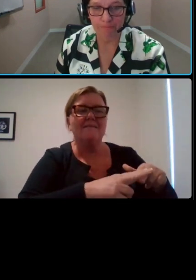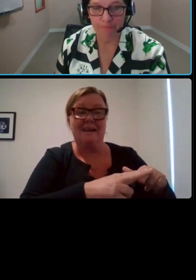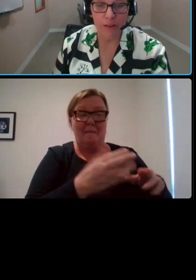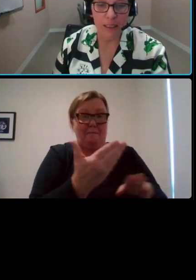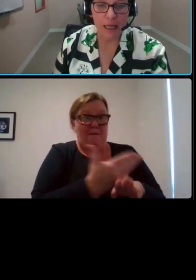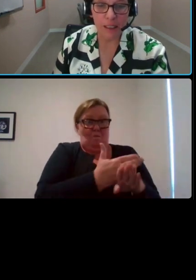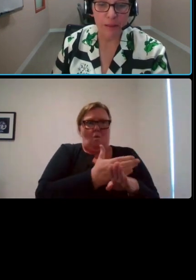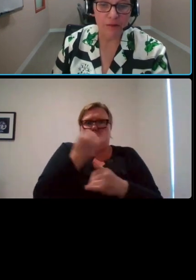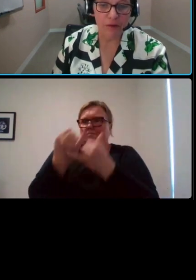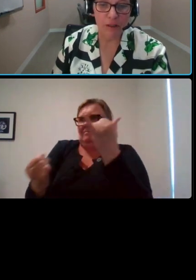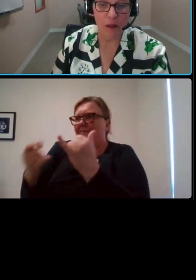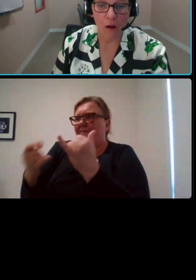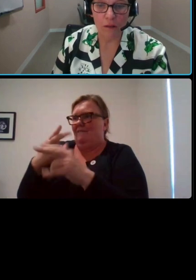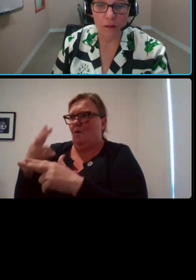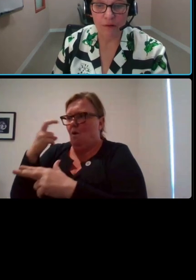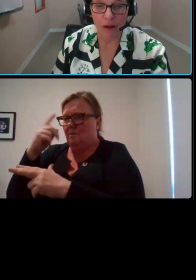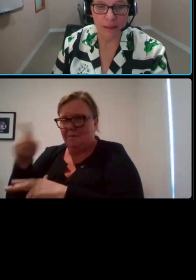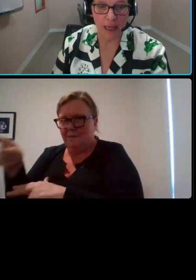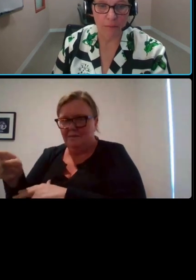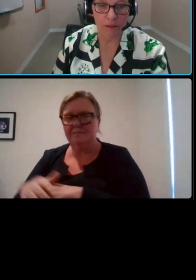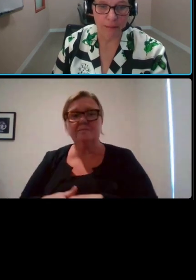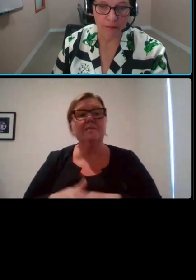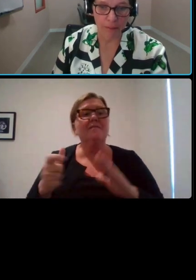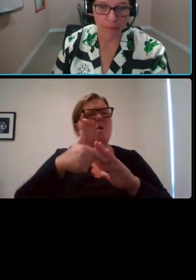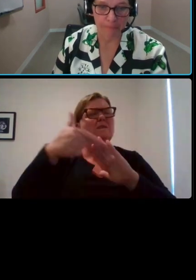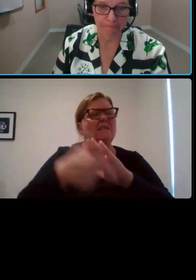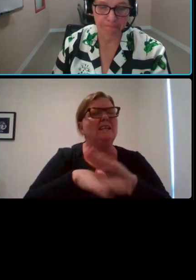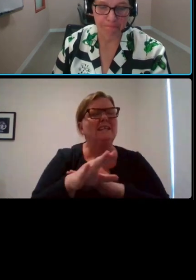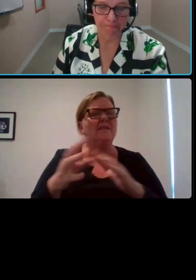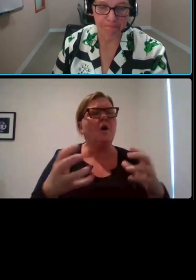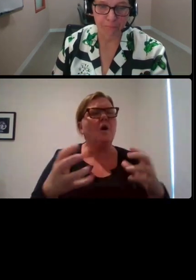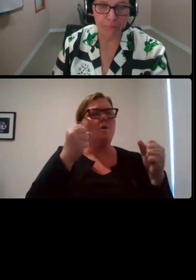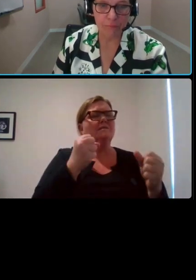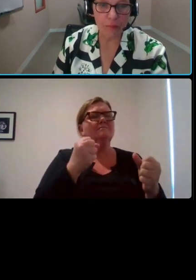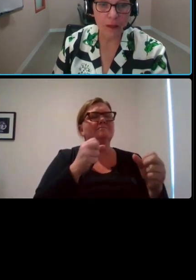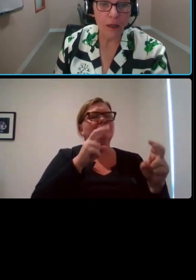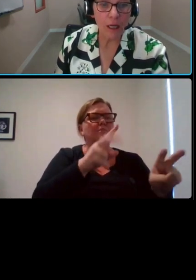people. For details, please refer to the Holding Providers Accountable chapter of the paper.